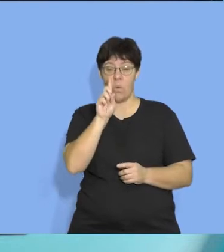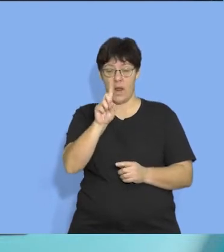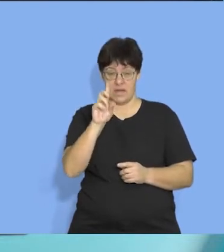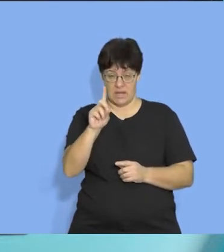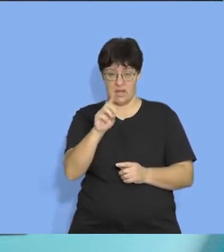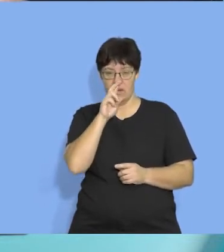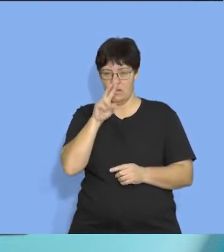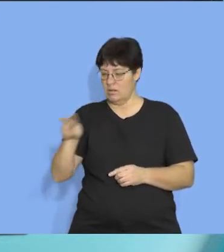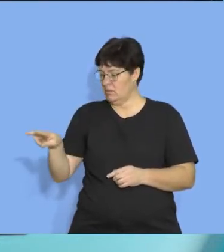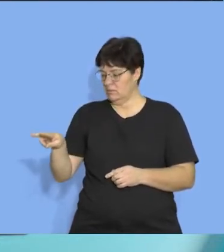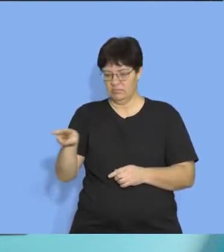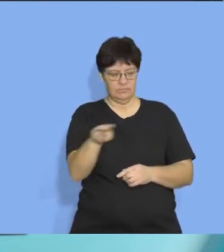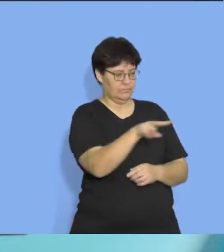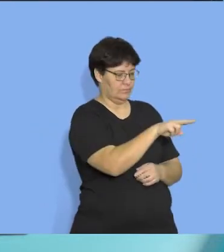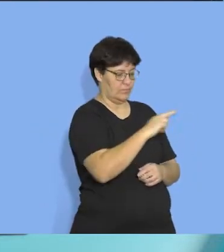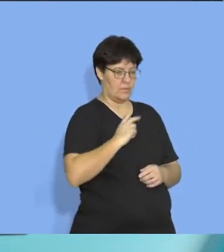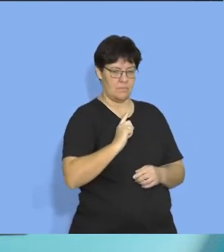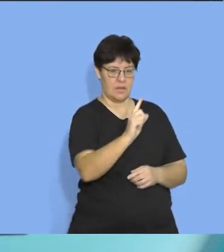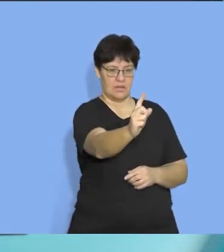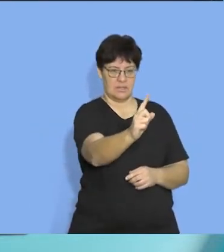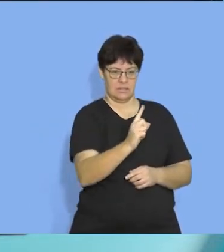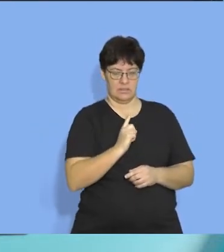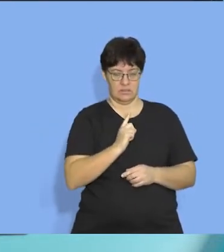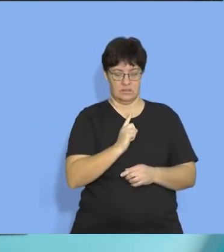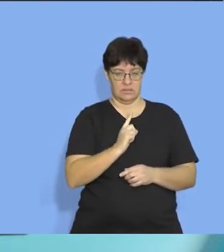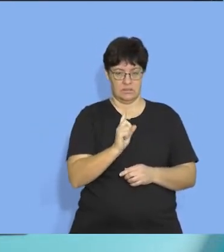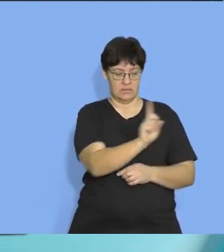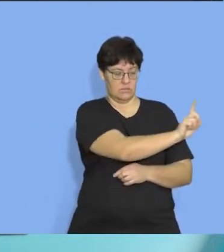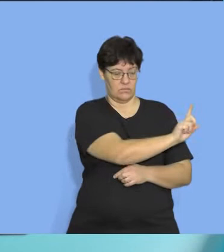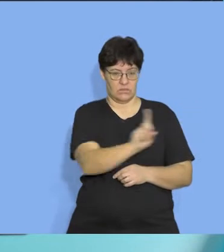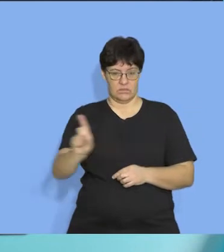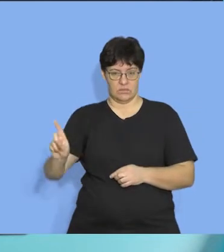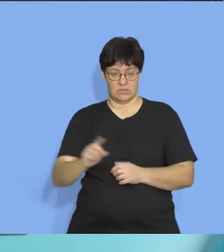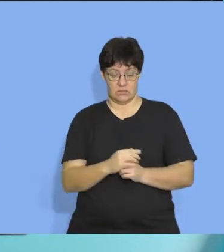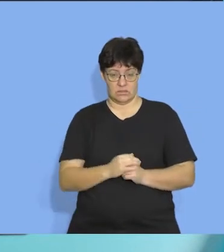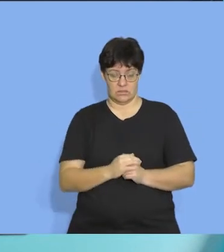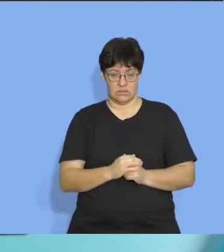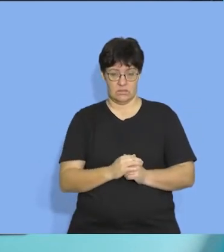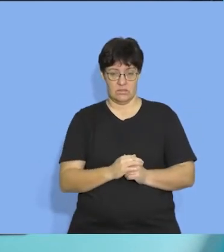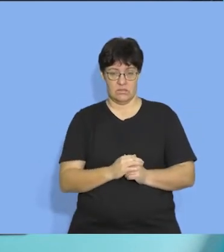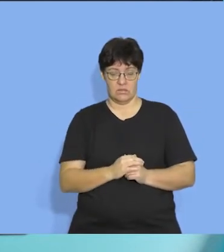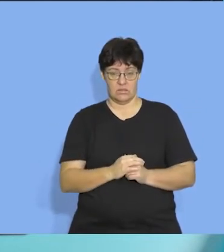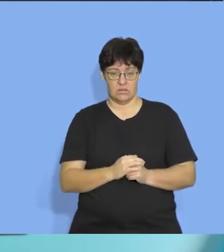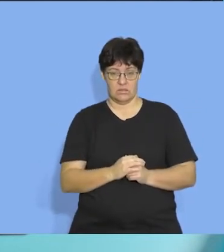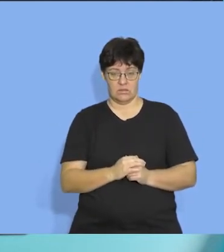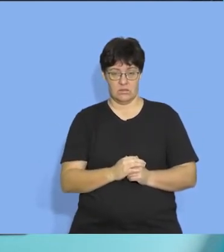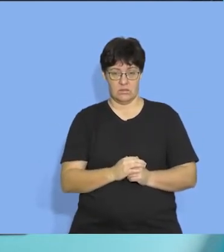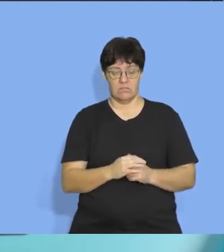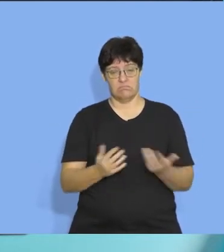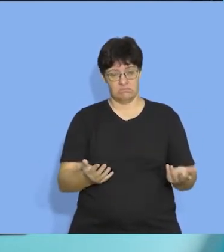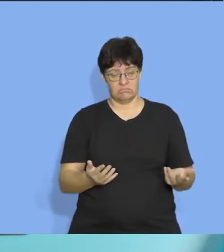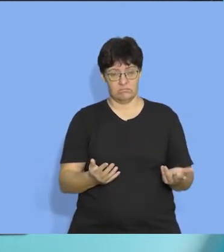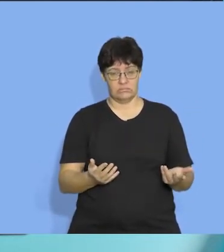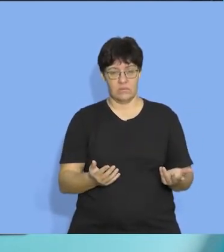only going to look at things that go backwards and forwards, horizontal, okay, or things that just go up and